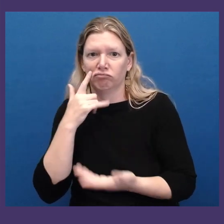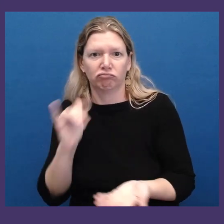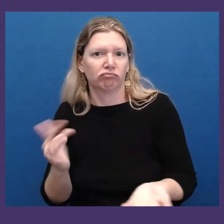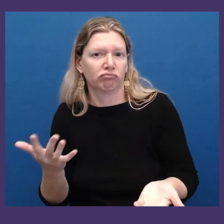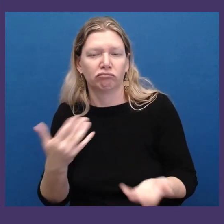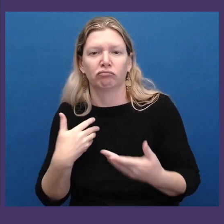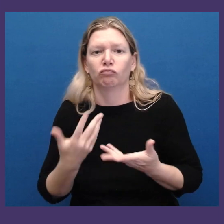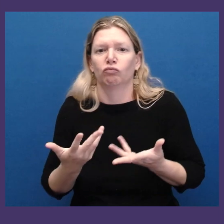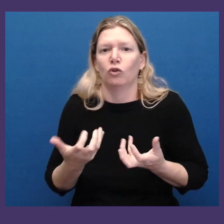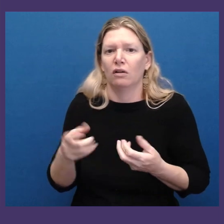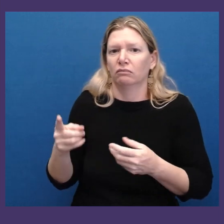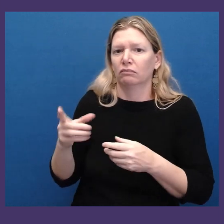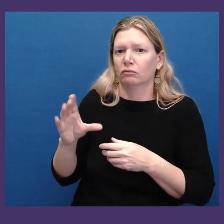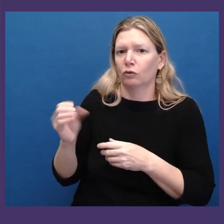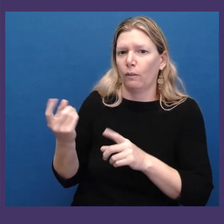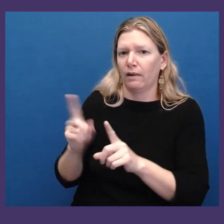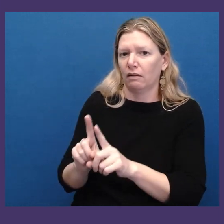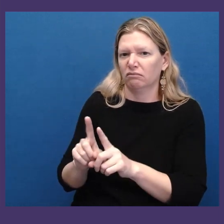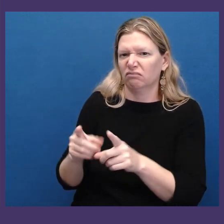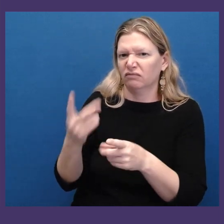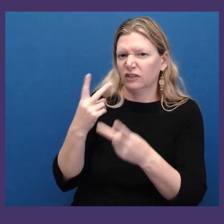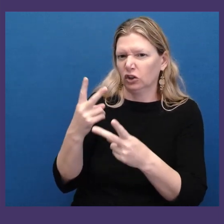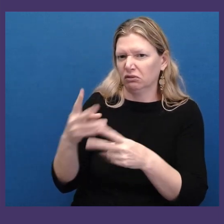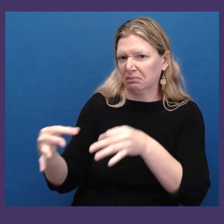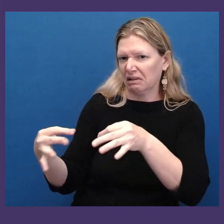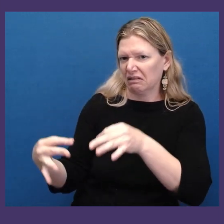it for me. So let me ask,